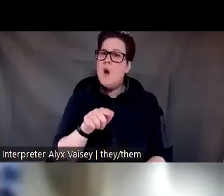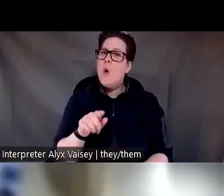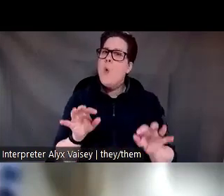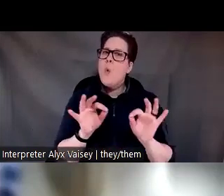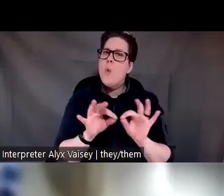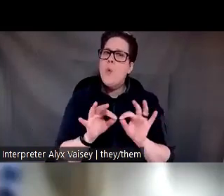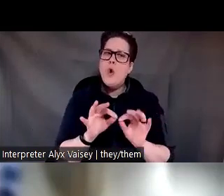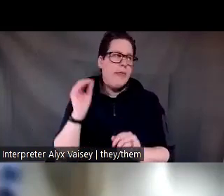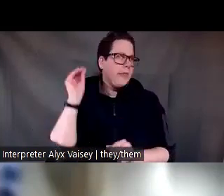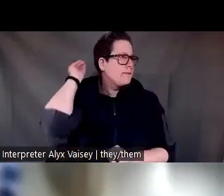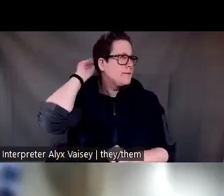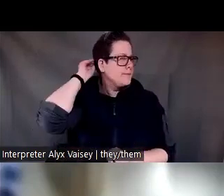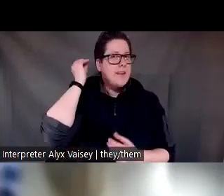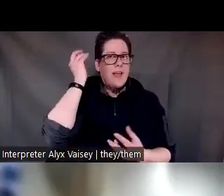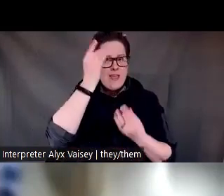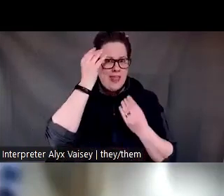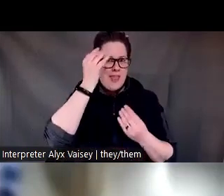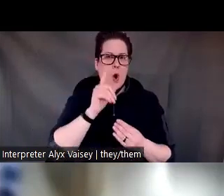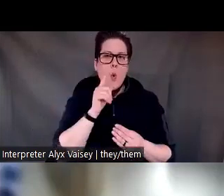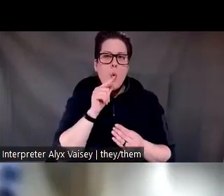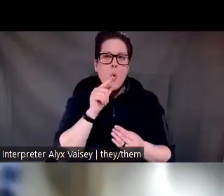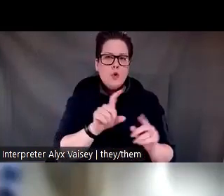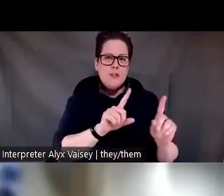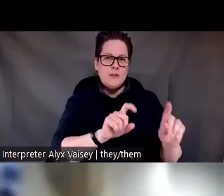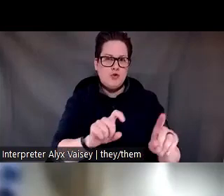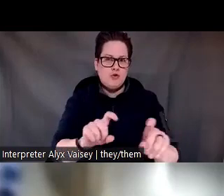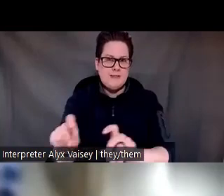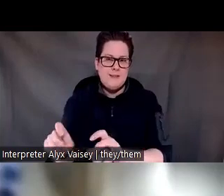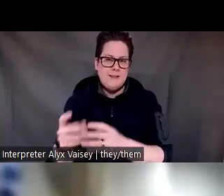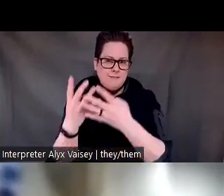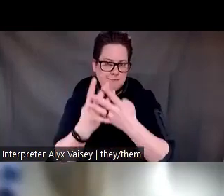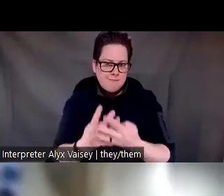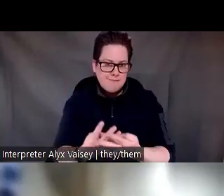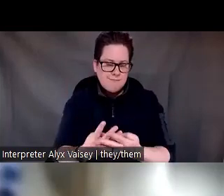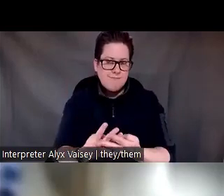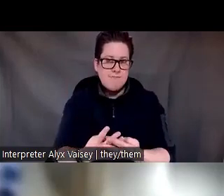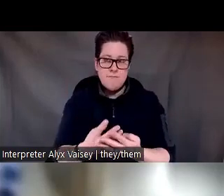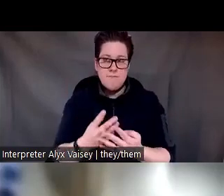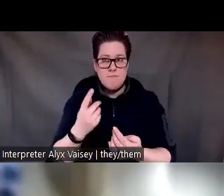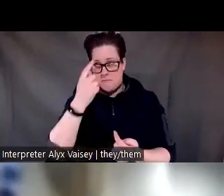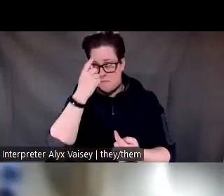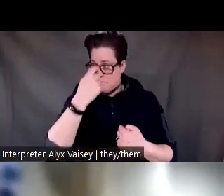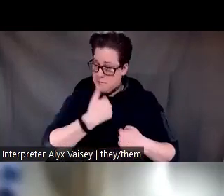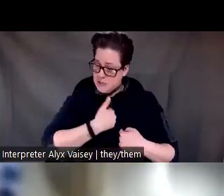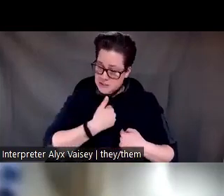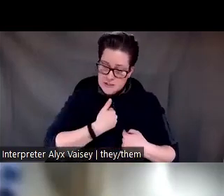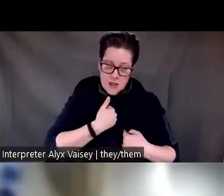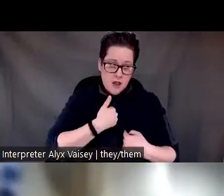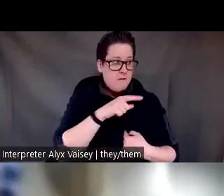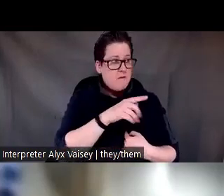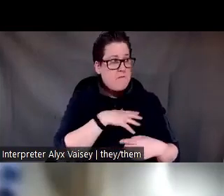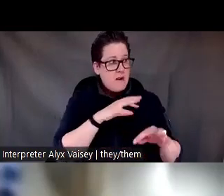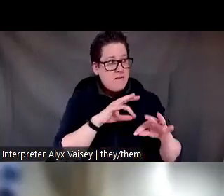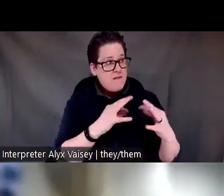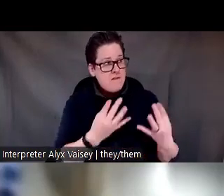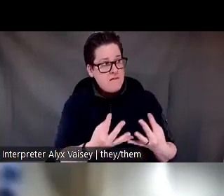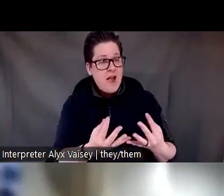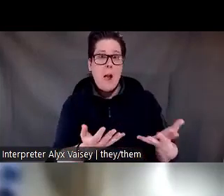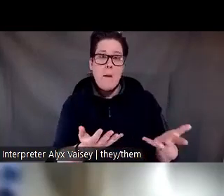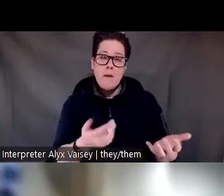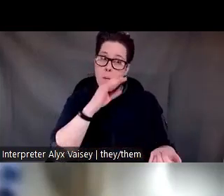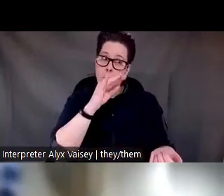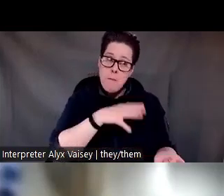mind while we think about screening, especially when we're thinking about ourselves as individuals, our family members, so on and so